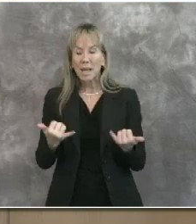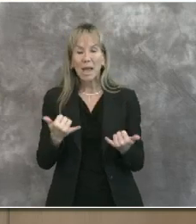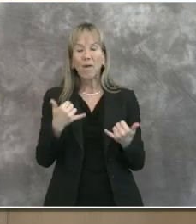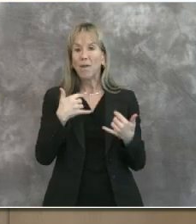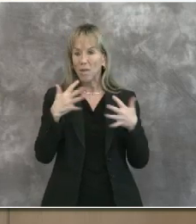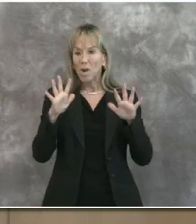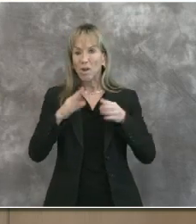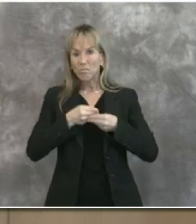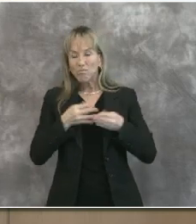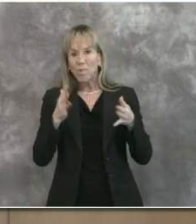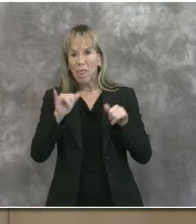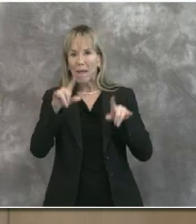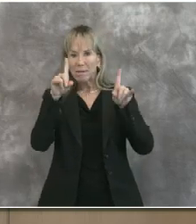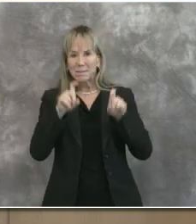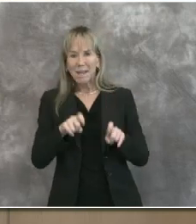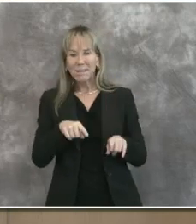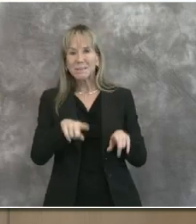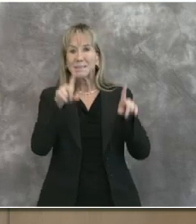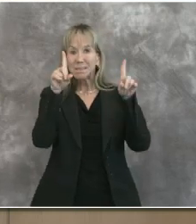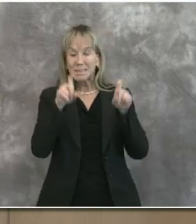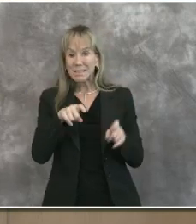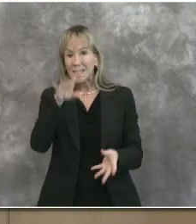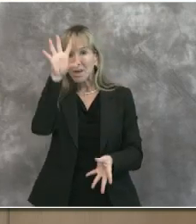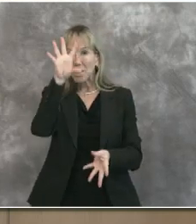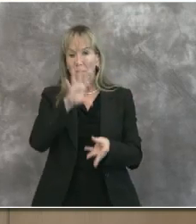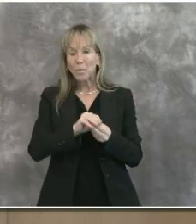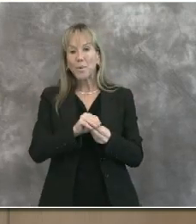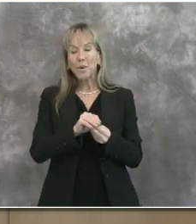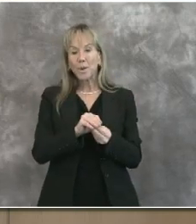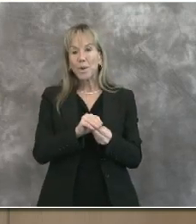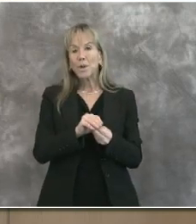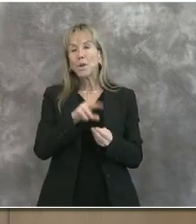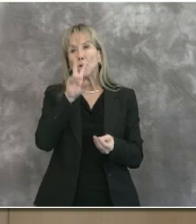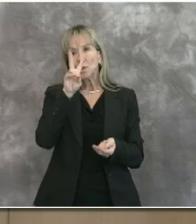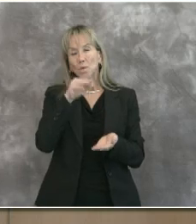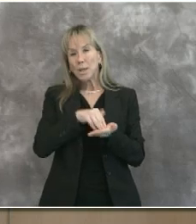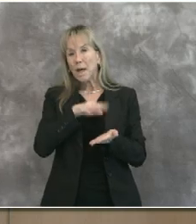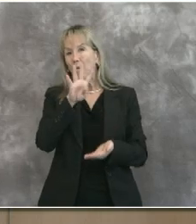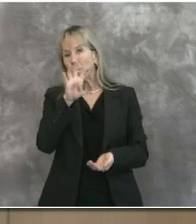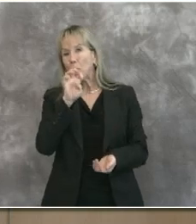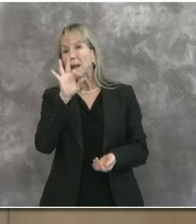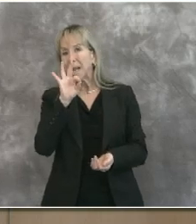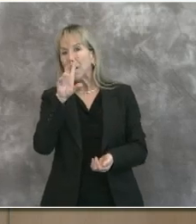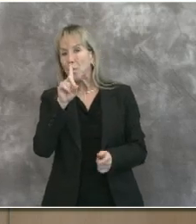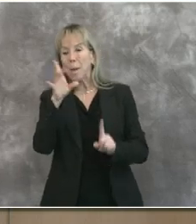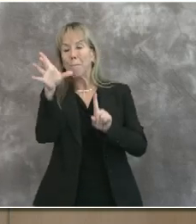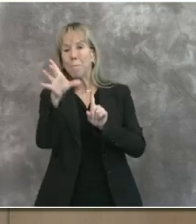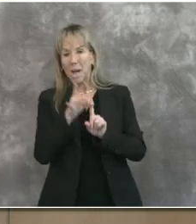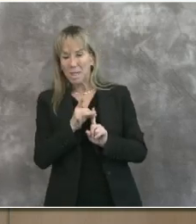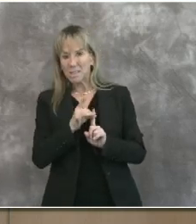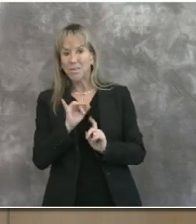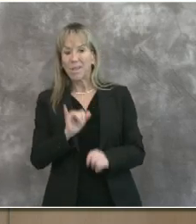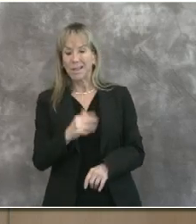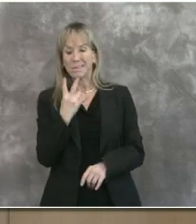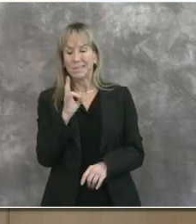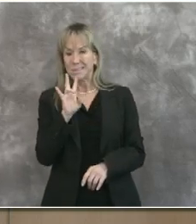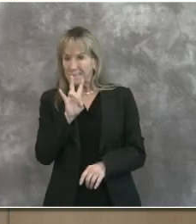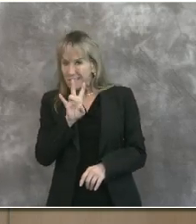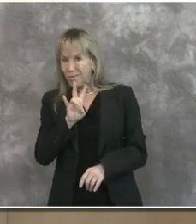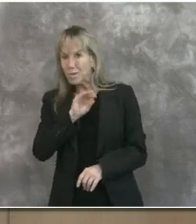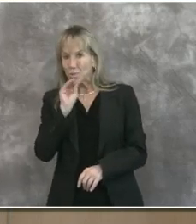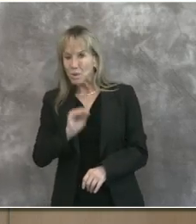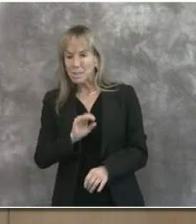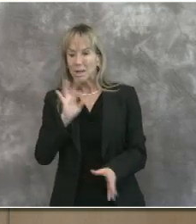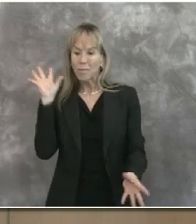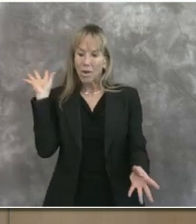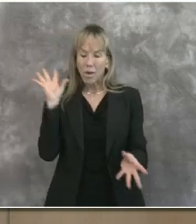36,434 tests, which includes the current total of 2,491 positive tests, which is 7% of all